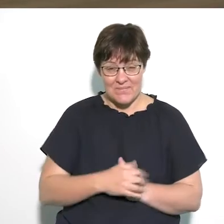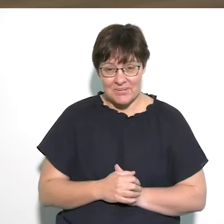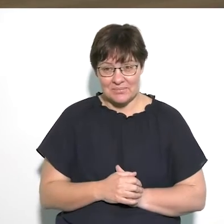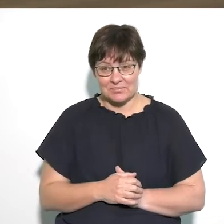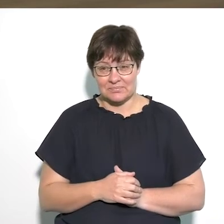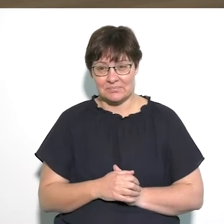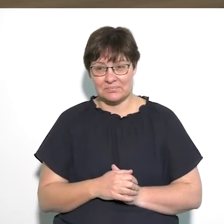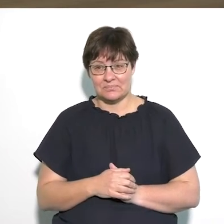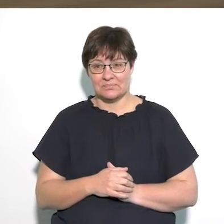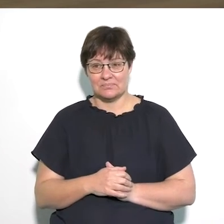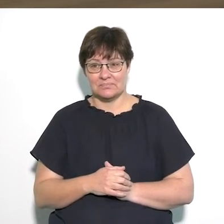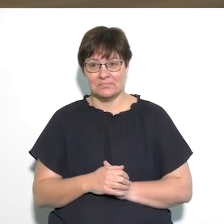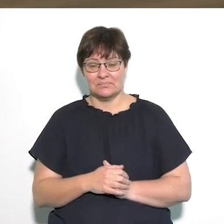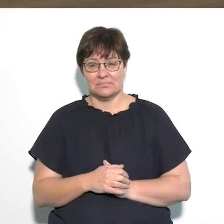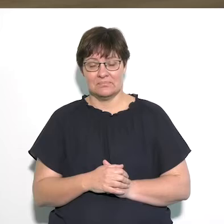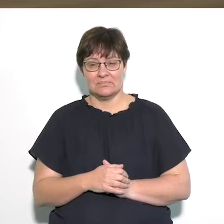them.